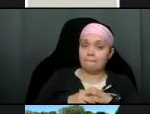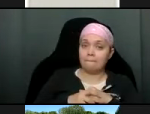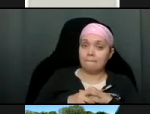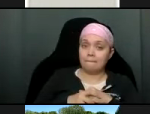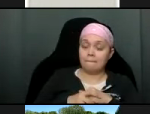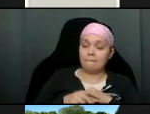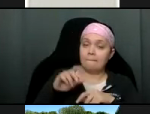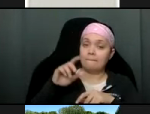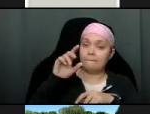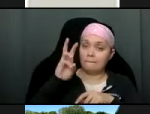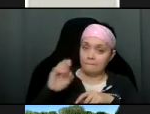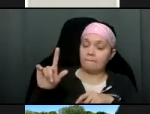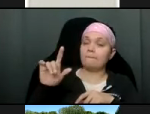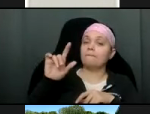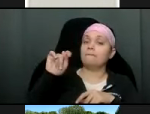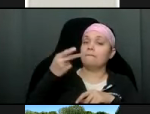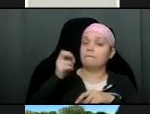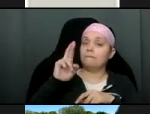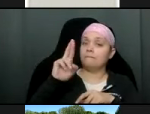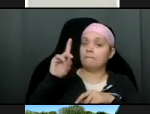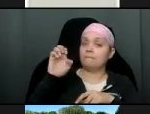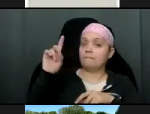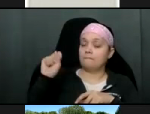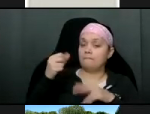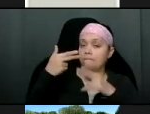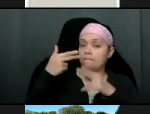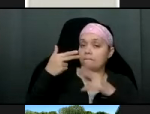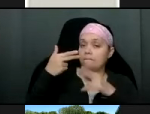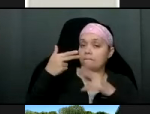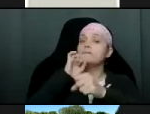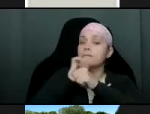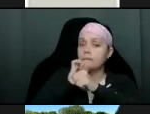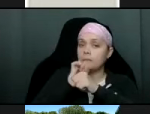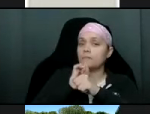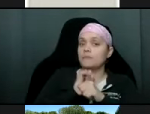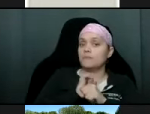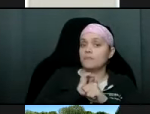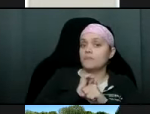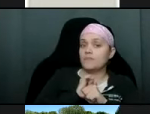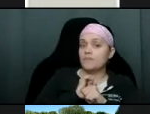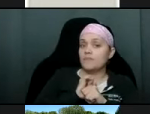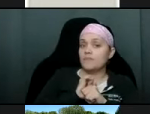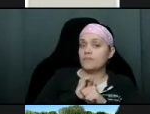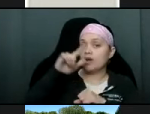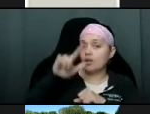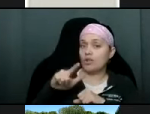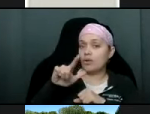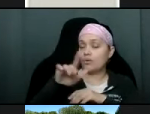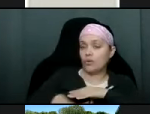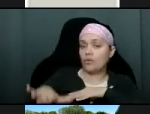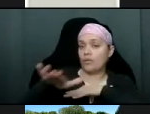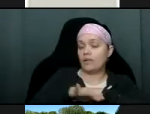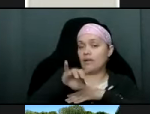Well, the Netherlands, the name of the country, literally means low lands, nether,